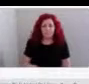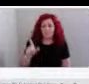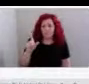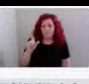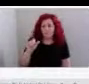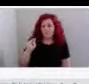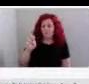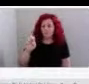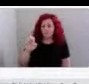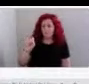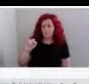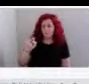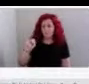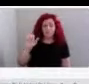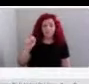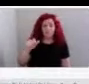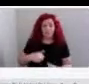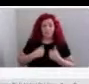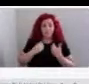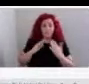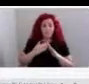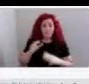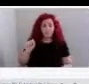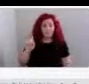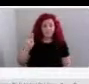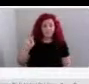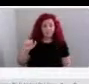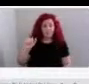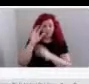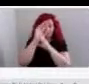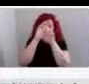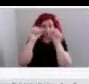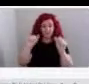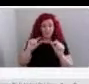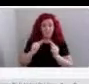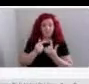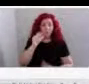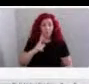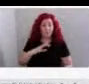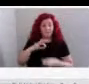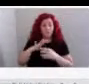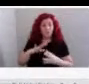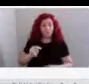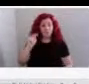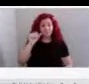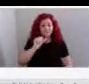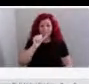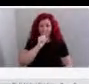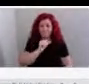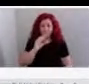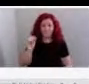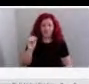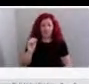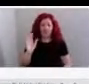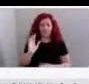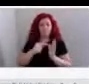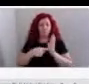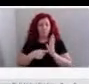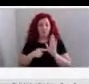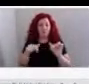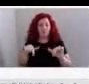live in the city of sedona i am president of the league of women voters northern arizona and speaking out on behalf of our